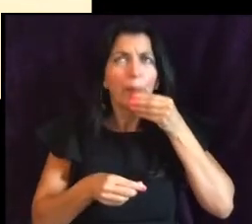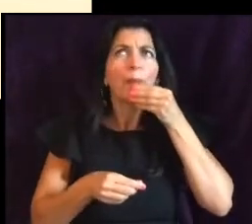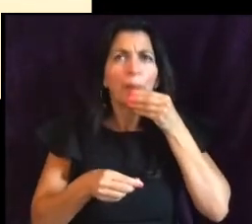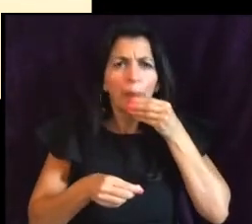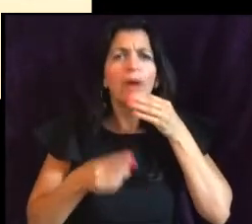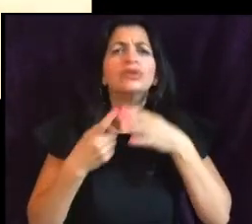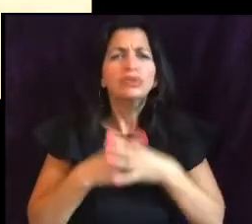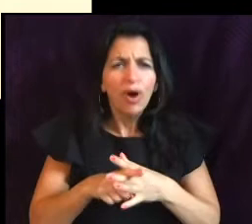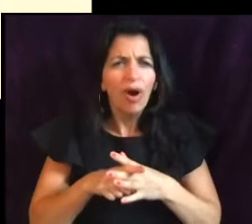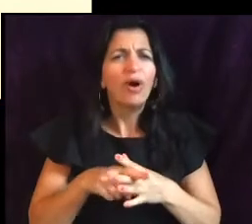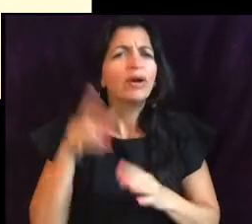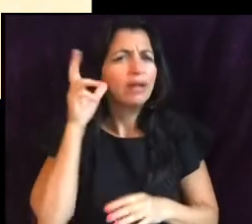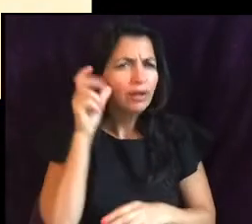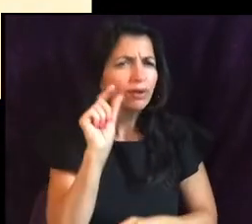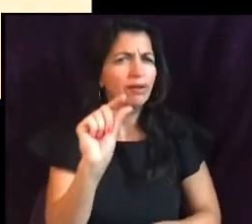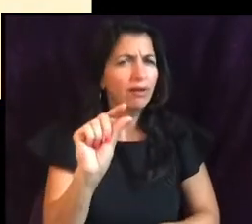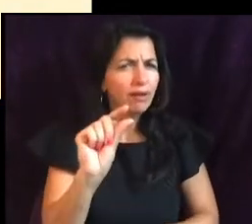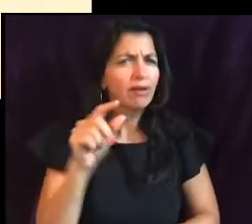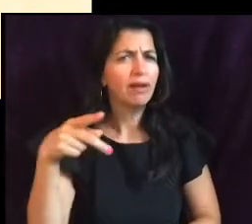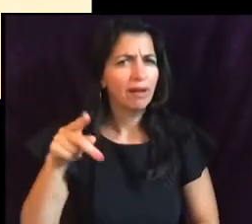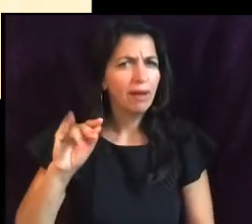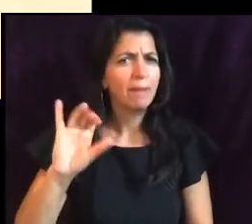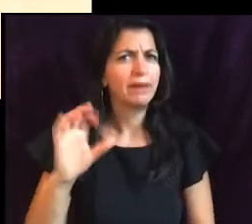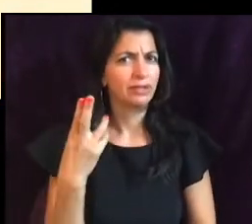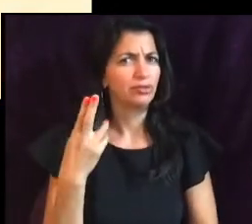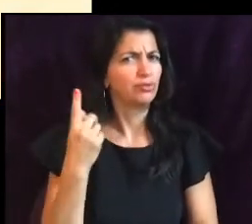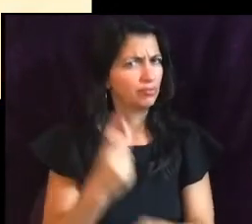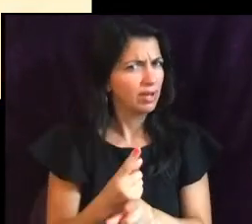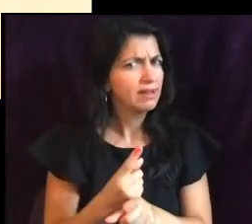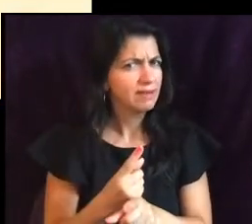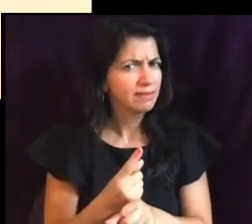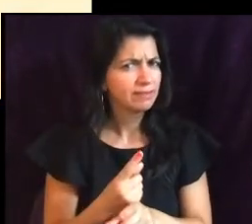We're starting to get a pitch, right?